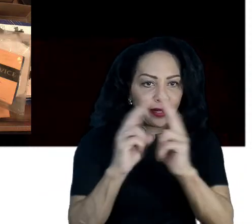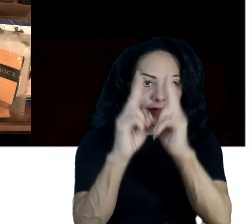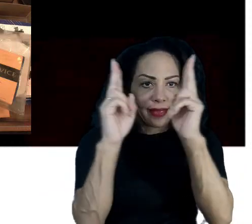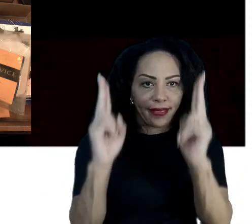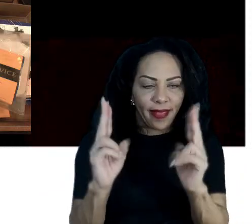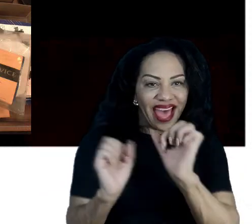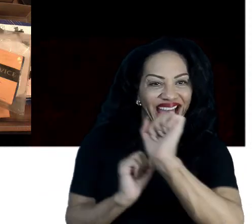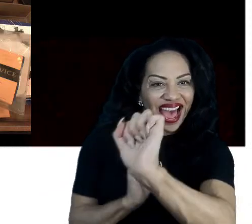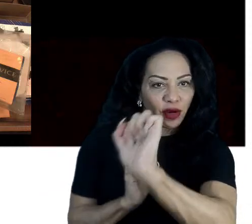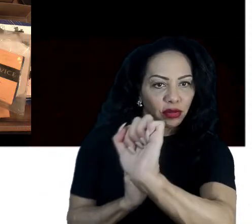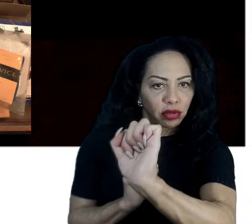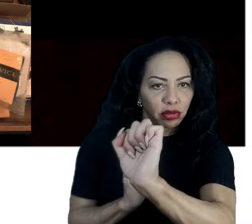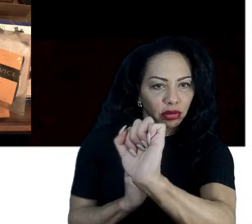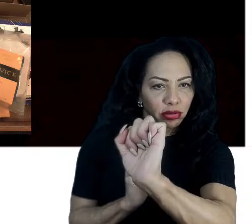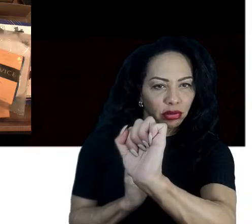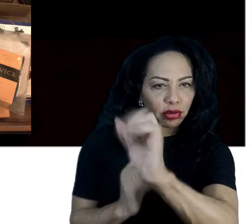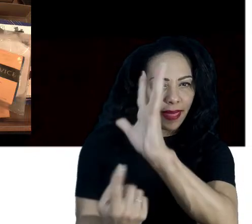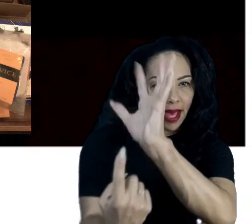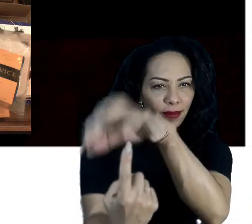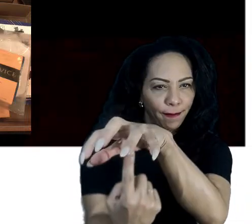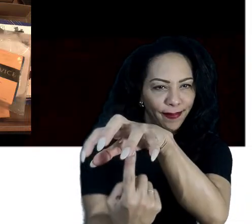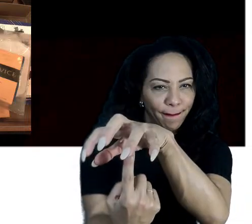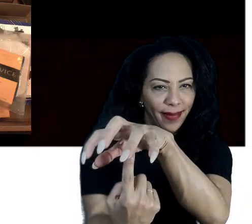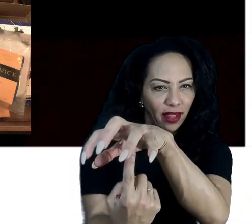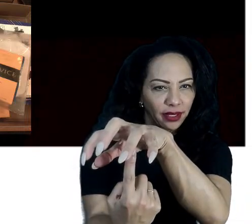separate archive